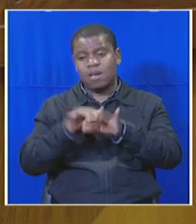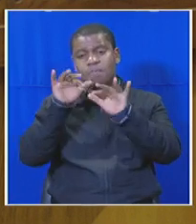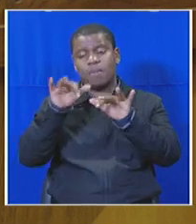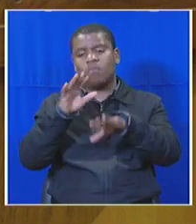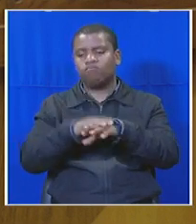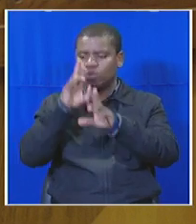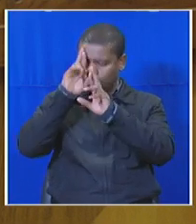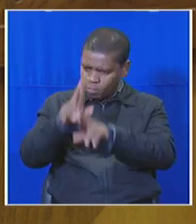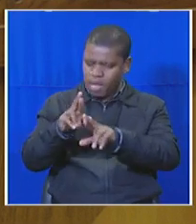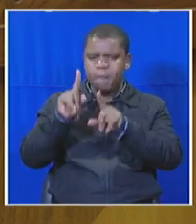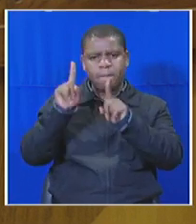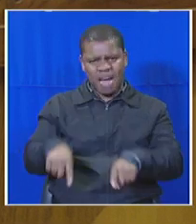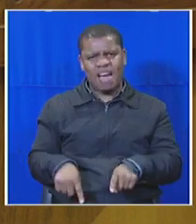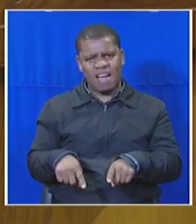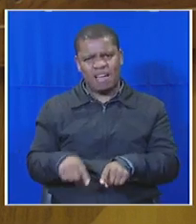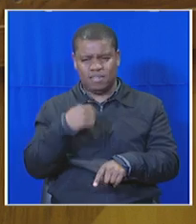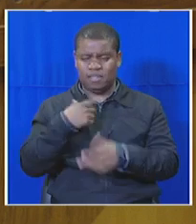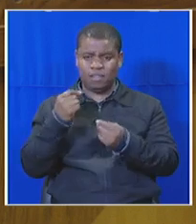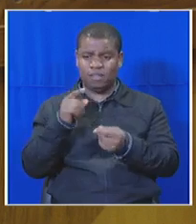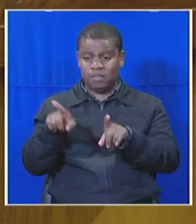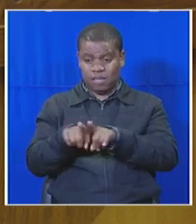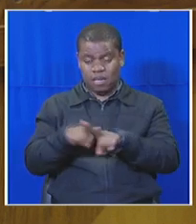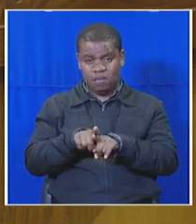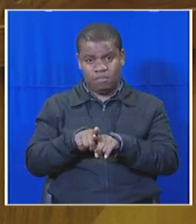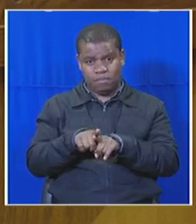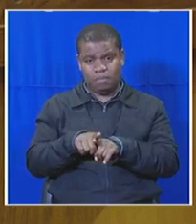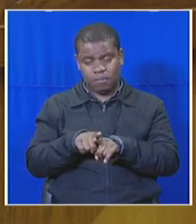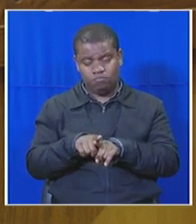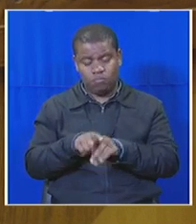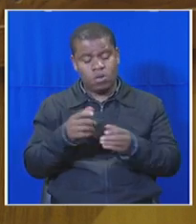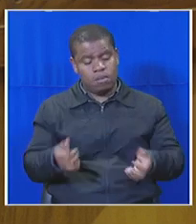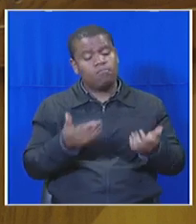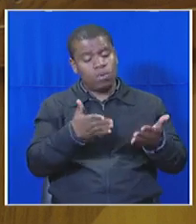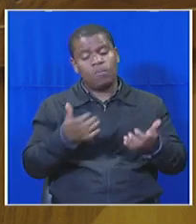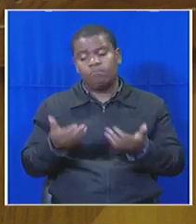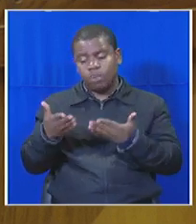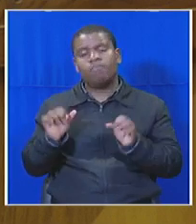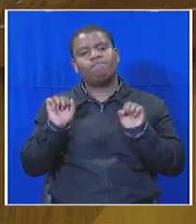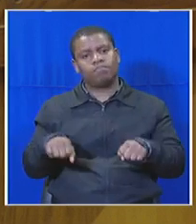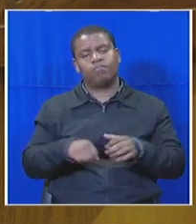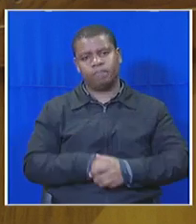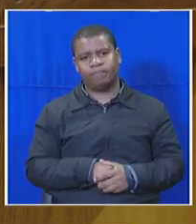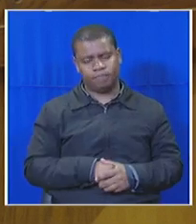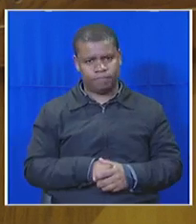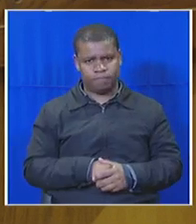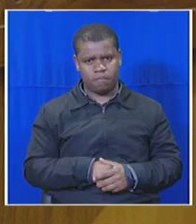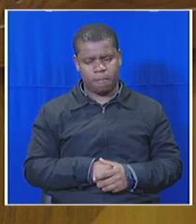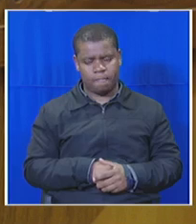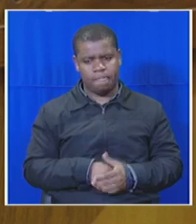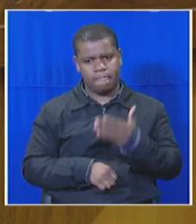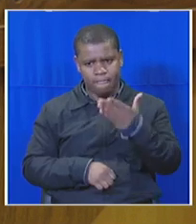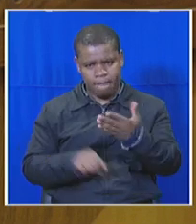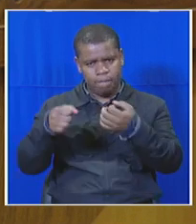South Africa whilst respectfully providing services to them. Madam